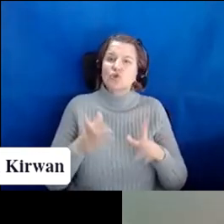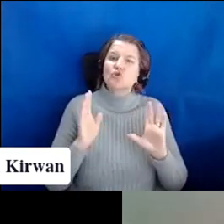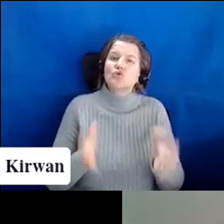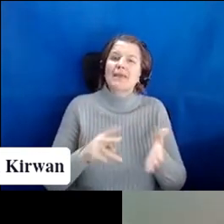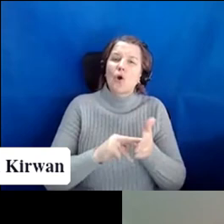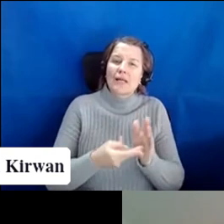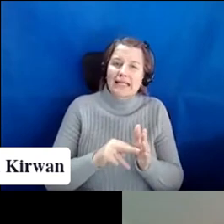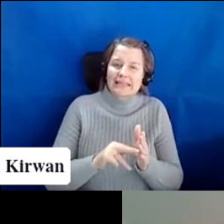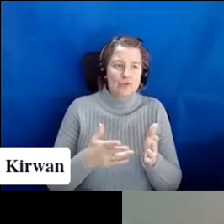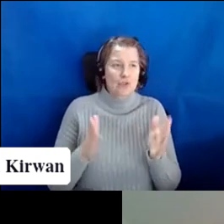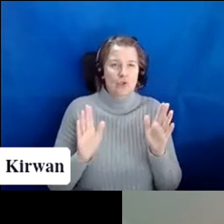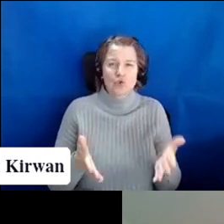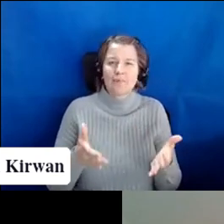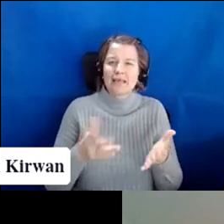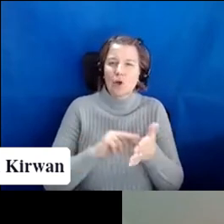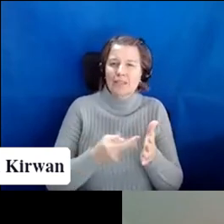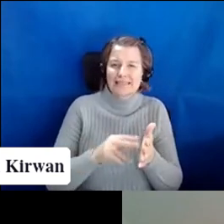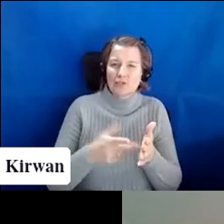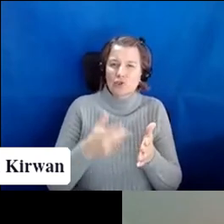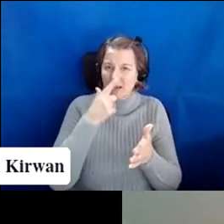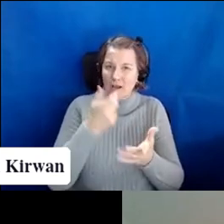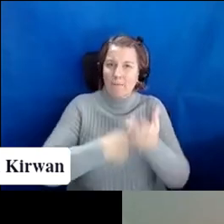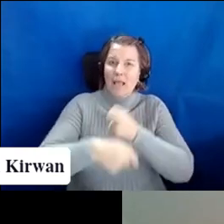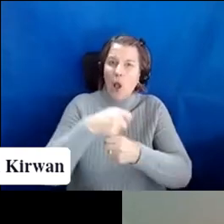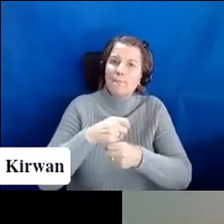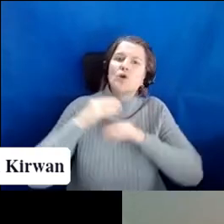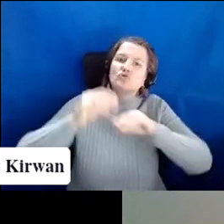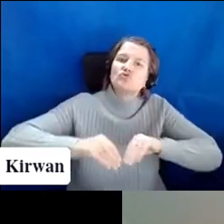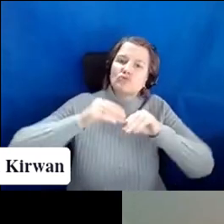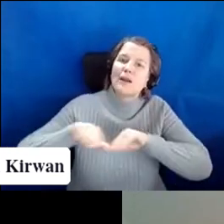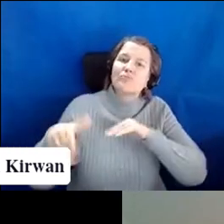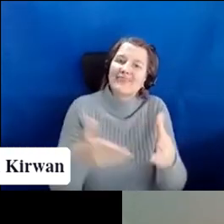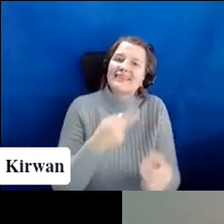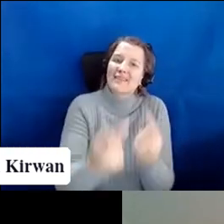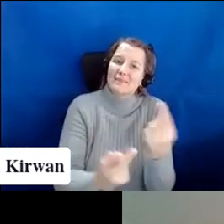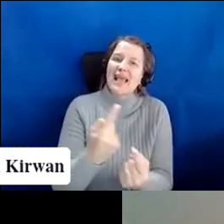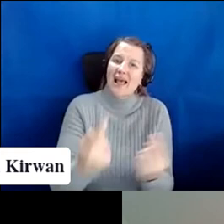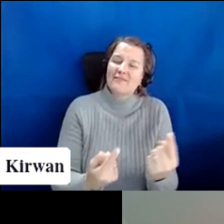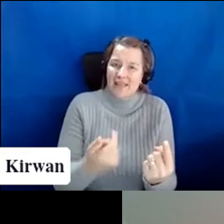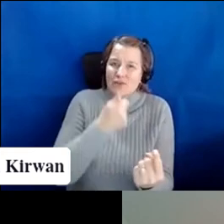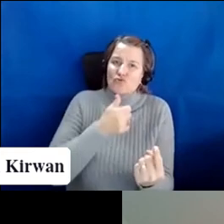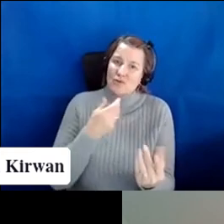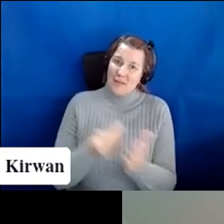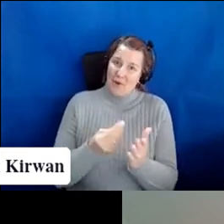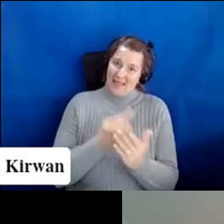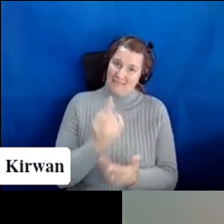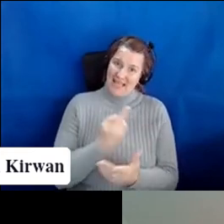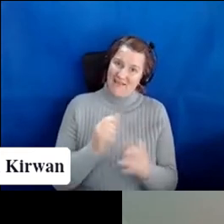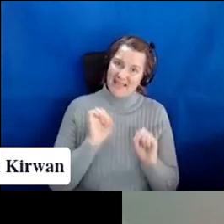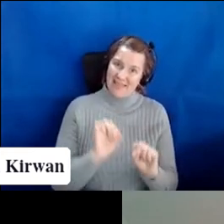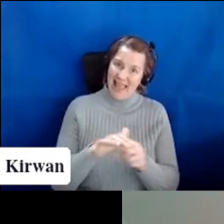organisation, or there's organisations that can become training providers themselves and then keep the money within the sector.